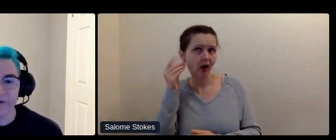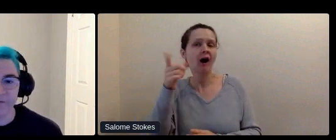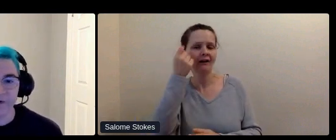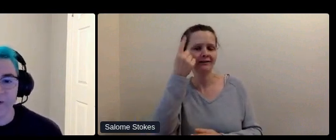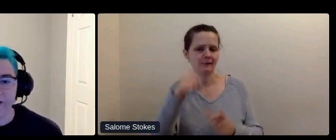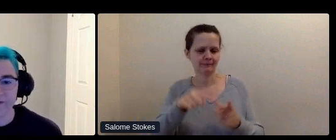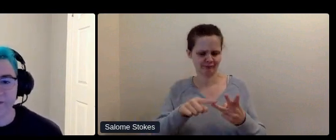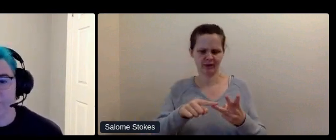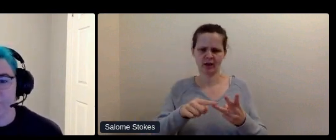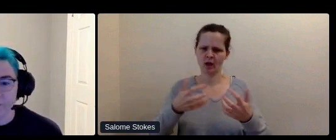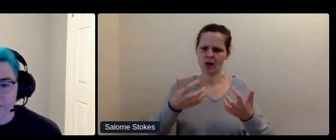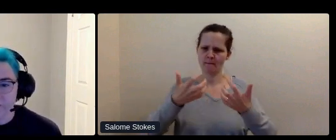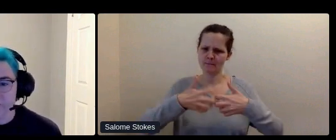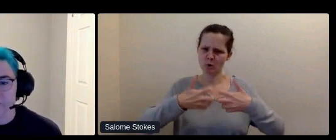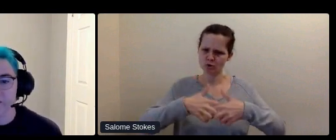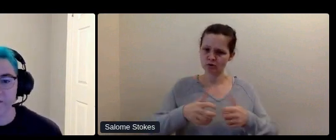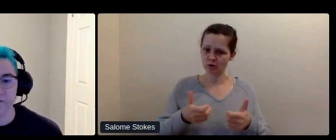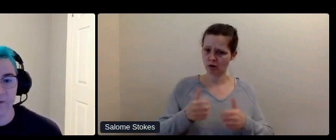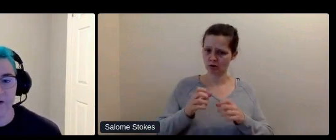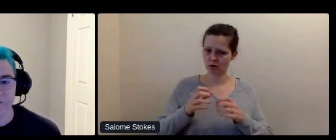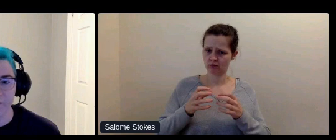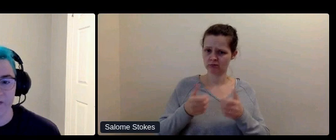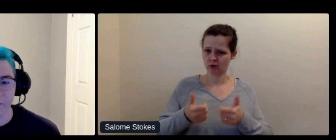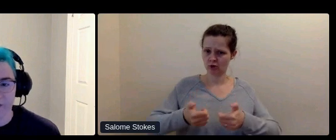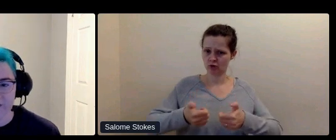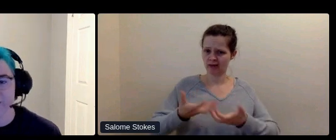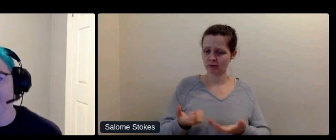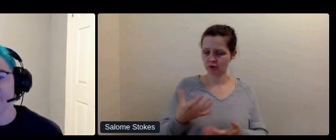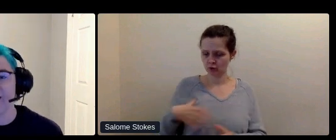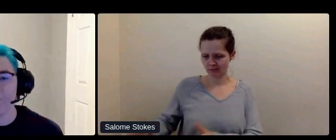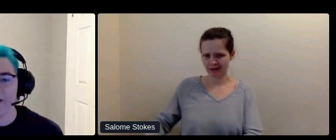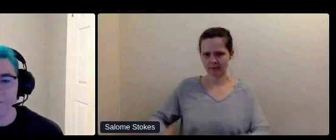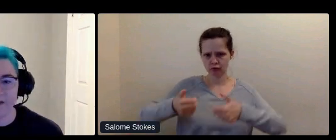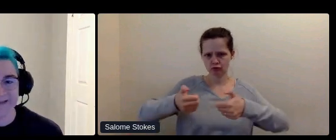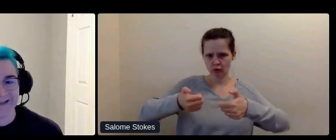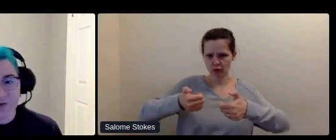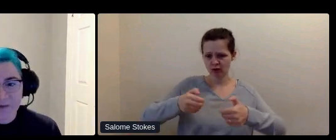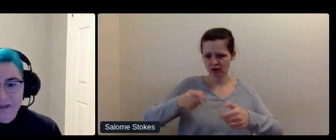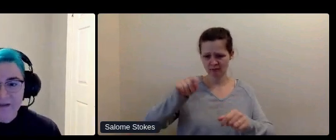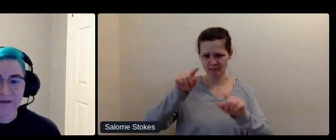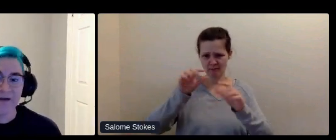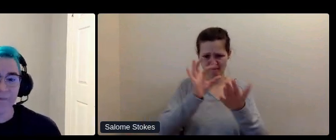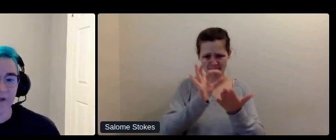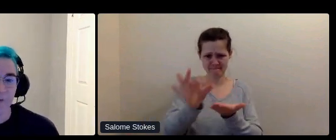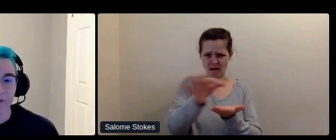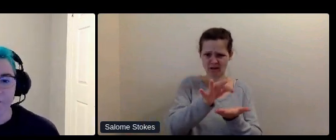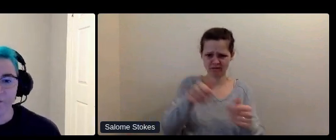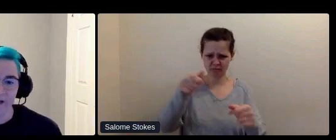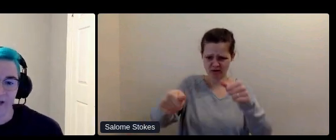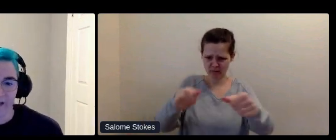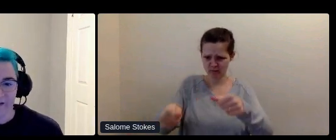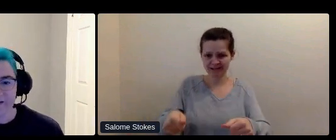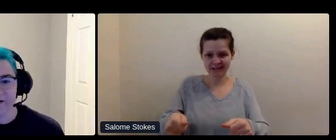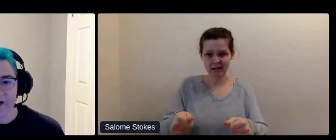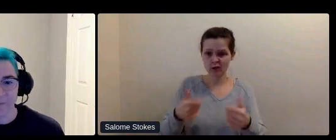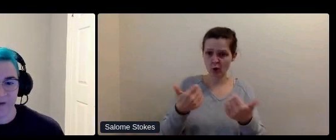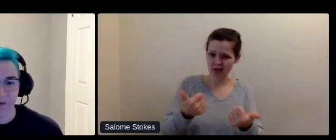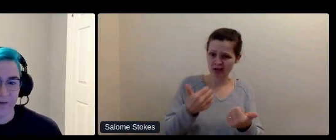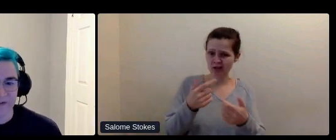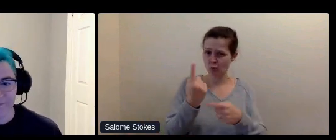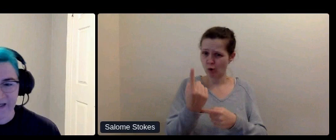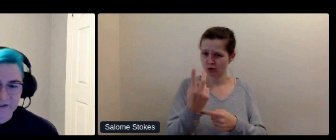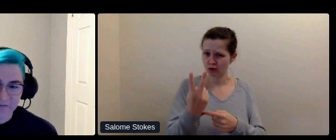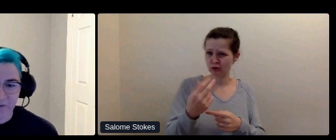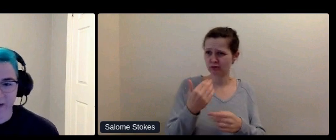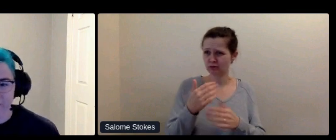Are you required to hold a controller? Are you required to press buttons? How many buttons is too many? Can you play with one hand? Are button